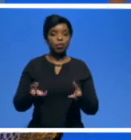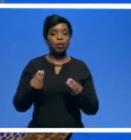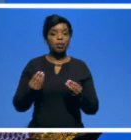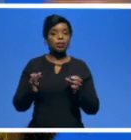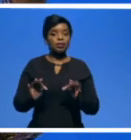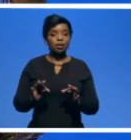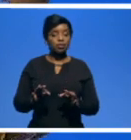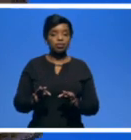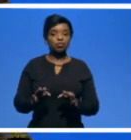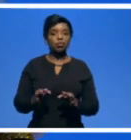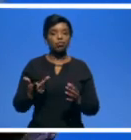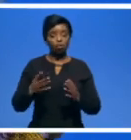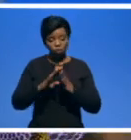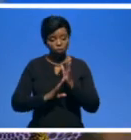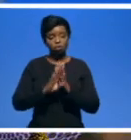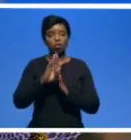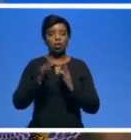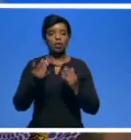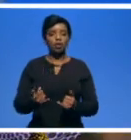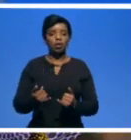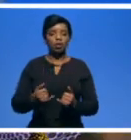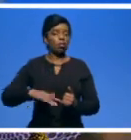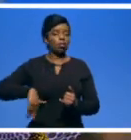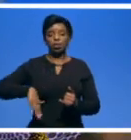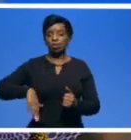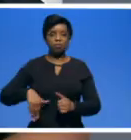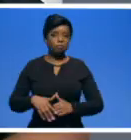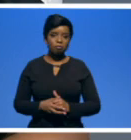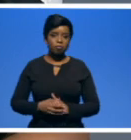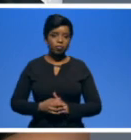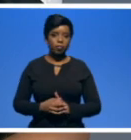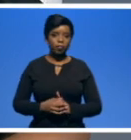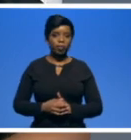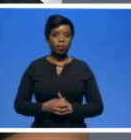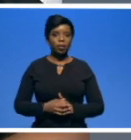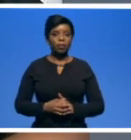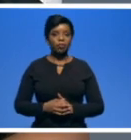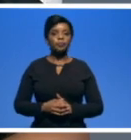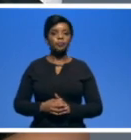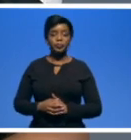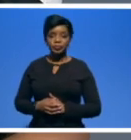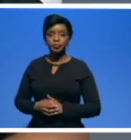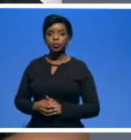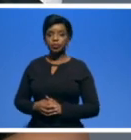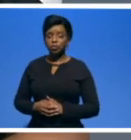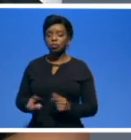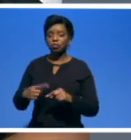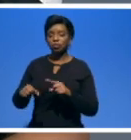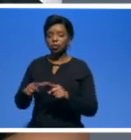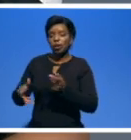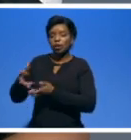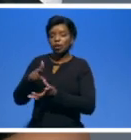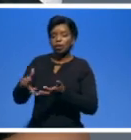ka re di khona go di pick up di buetse di sebetse hape hape. Yes, although we are mentioning